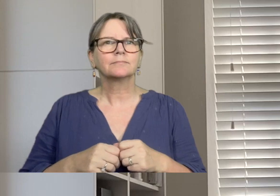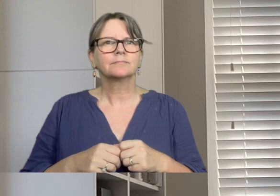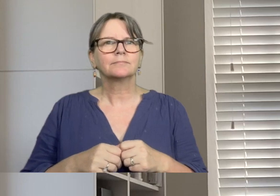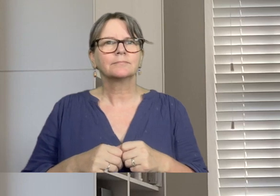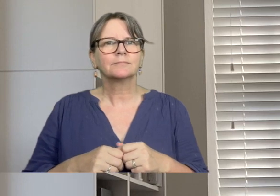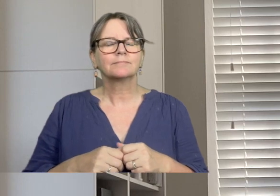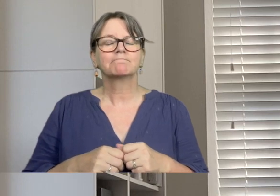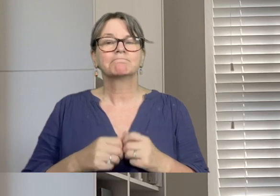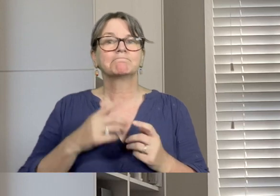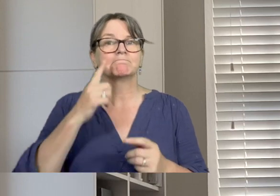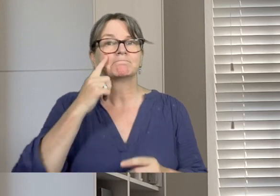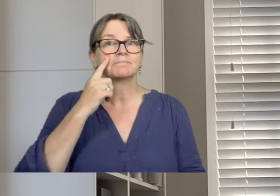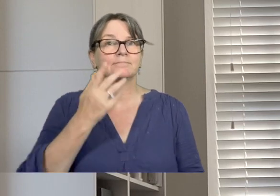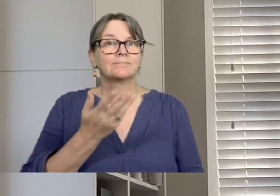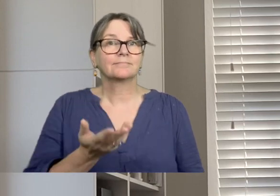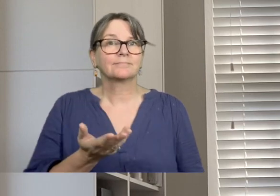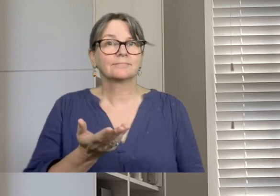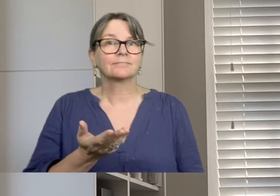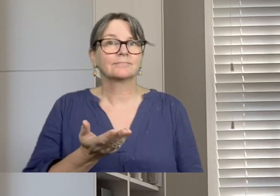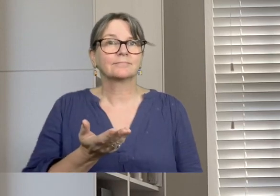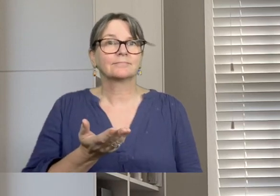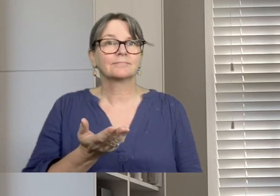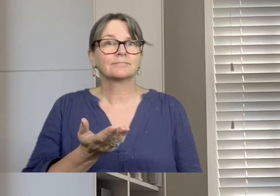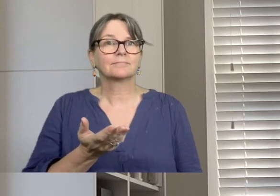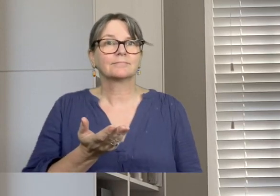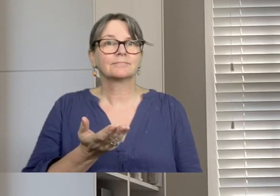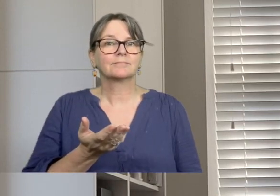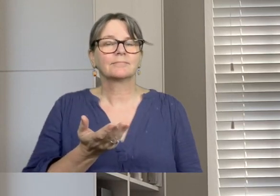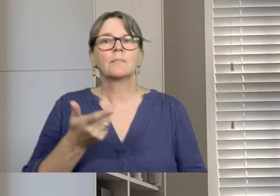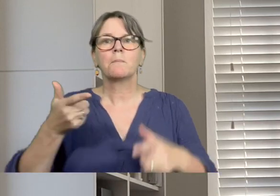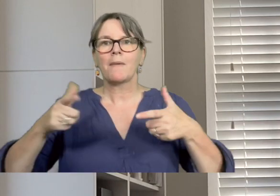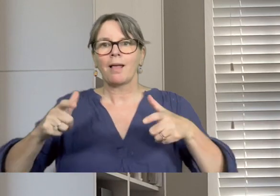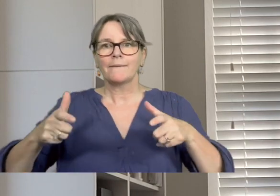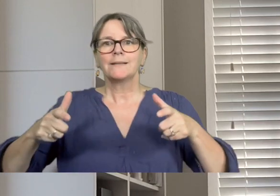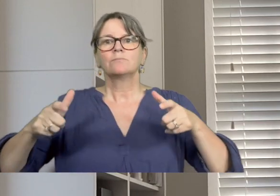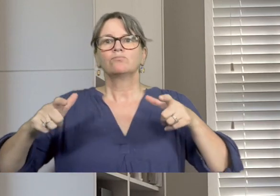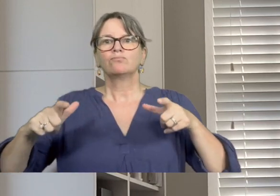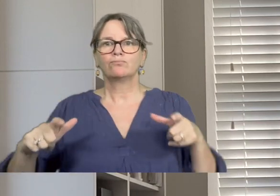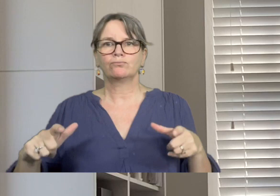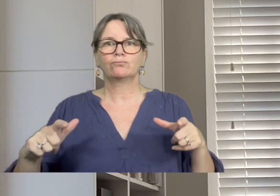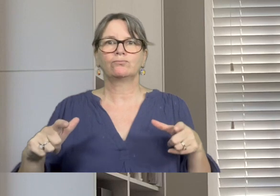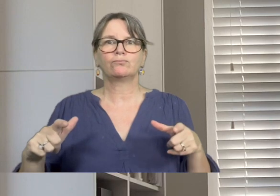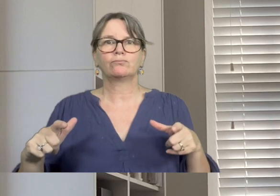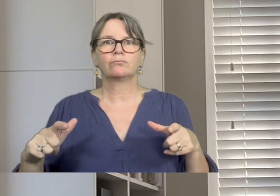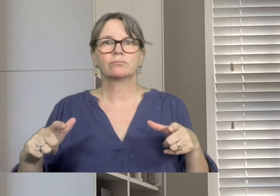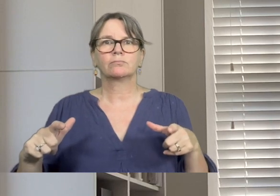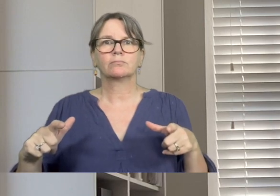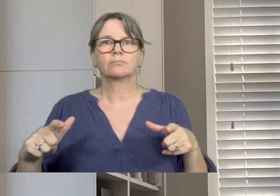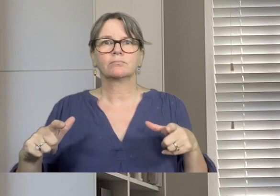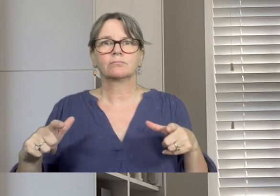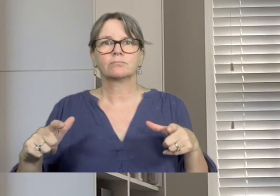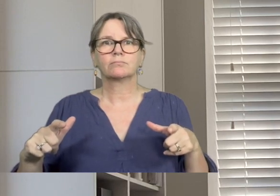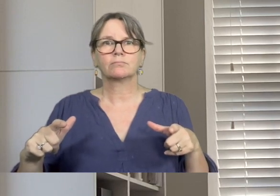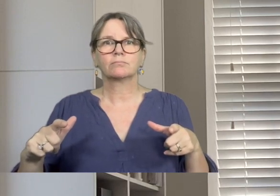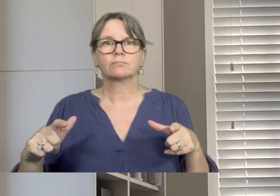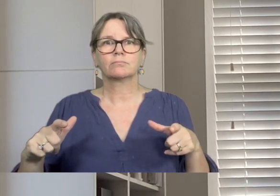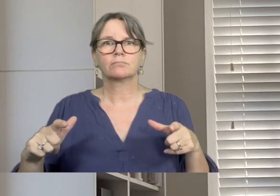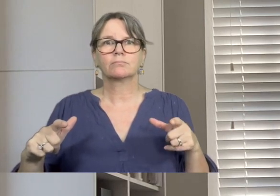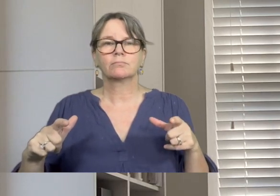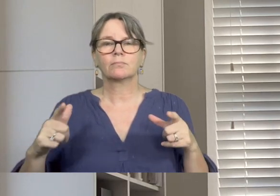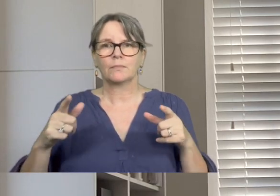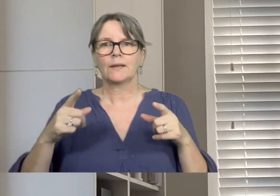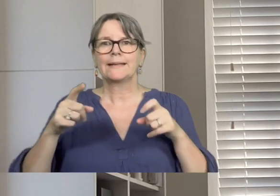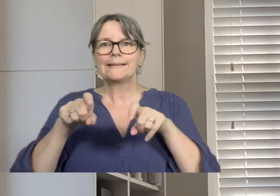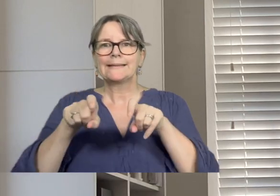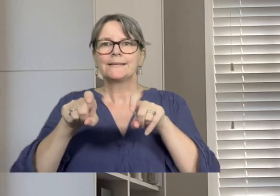stretch, if I can remember what it's called. So we want to keep this pelvis in our neutral again. So we've come back into this lovely neutral position. We're